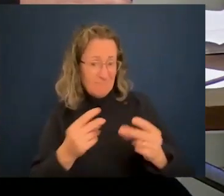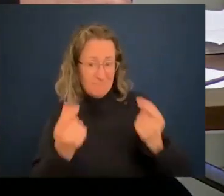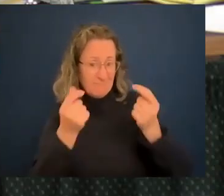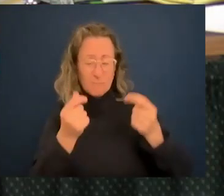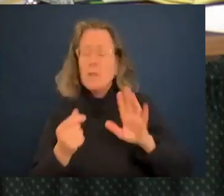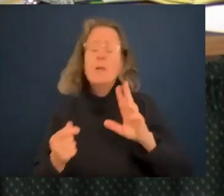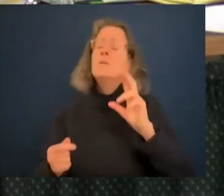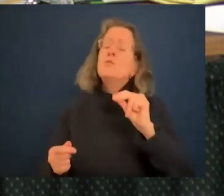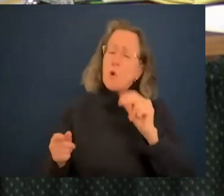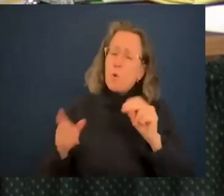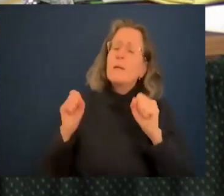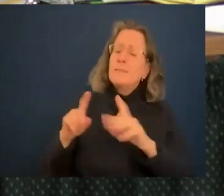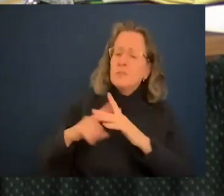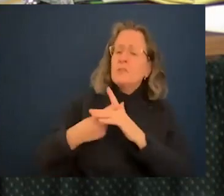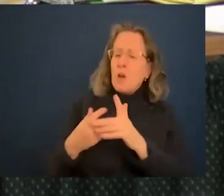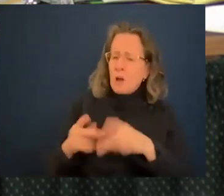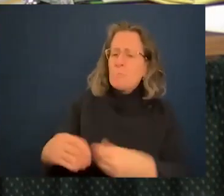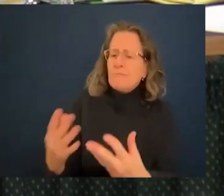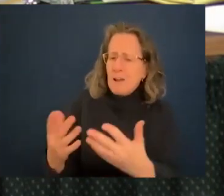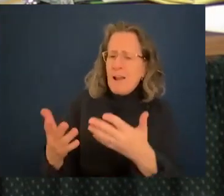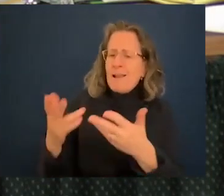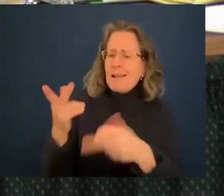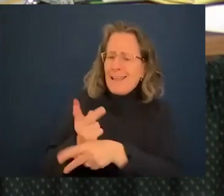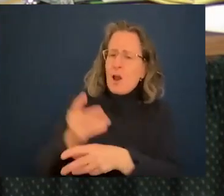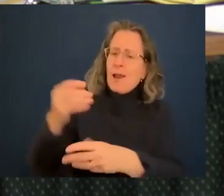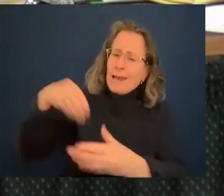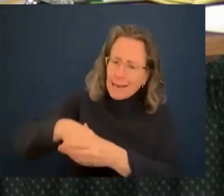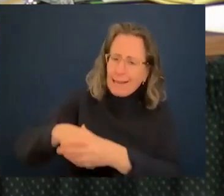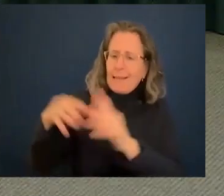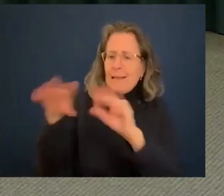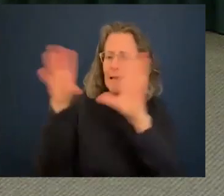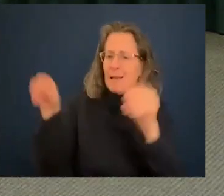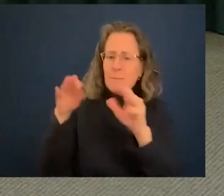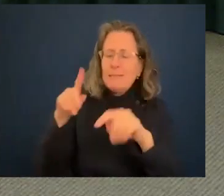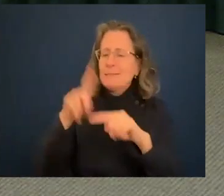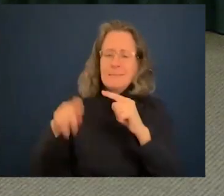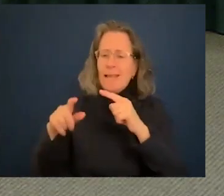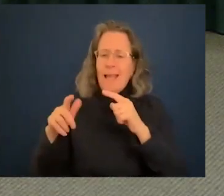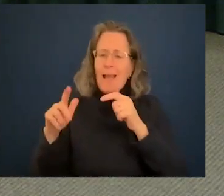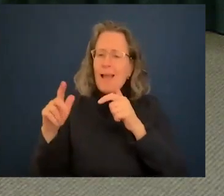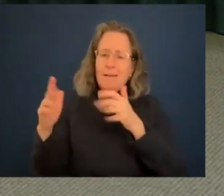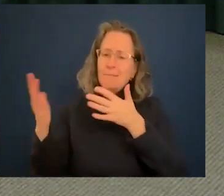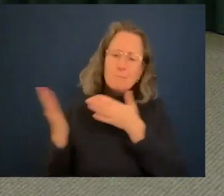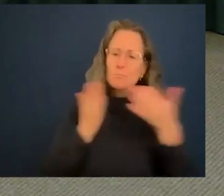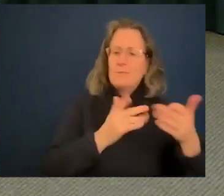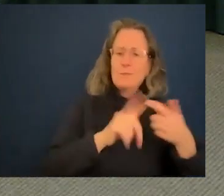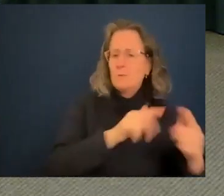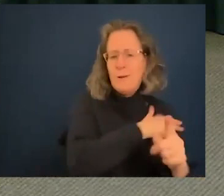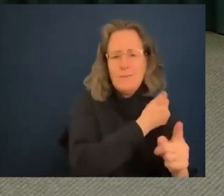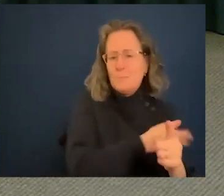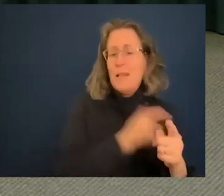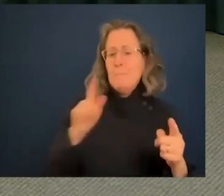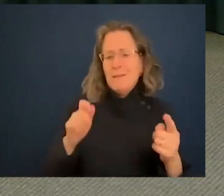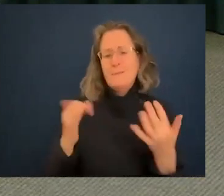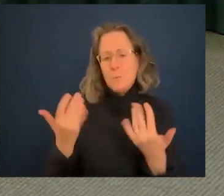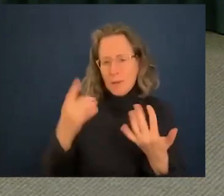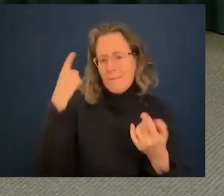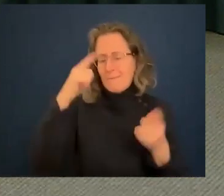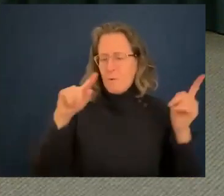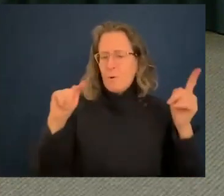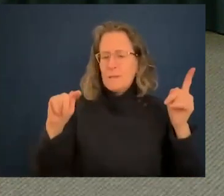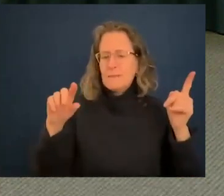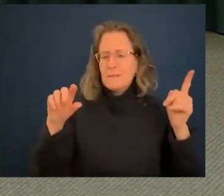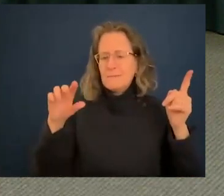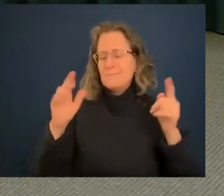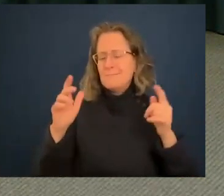really all about transport okay which is why the regional model um must be